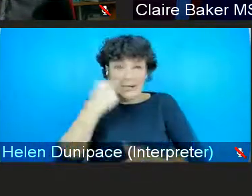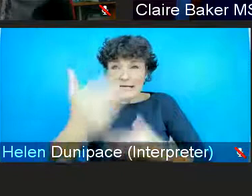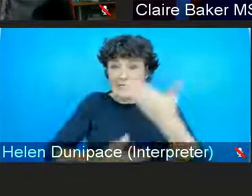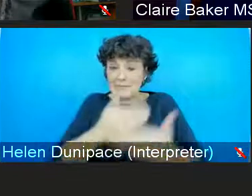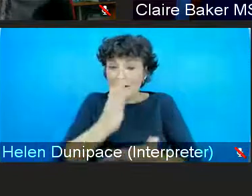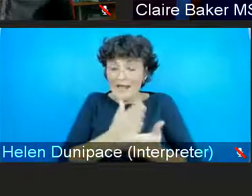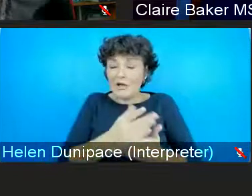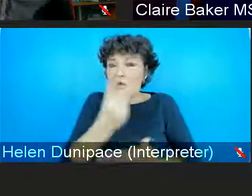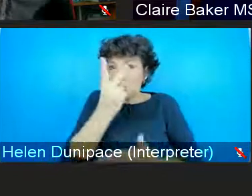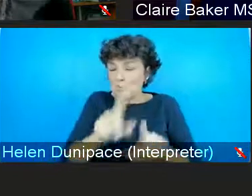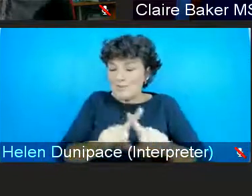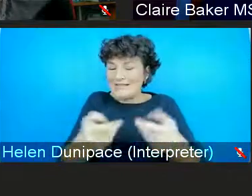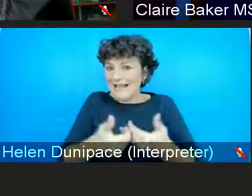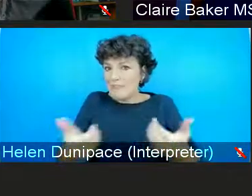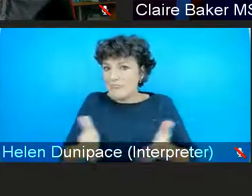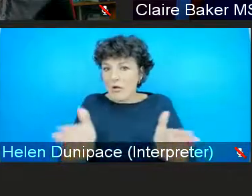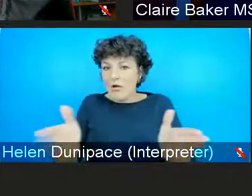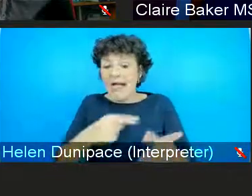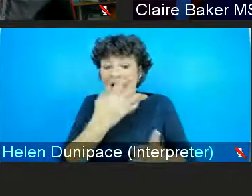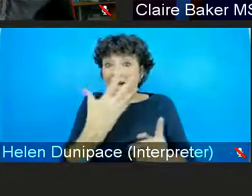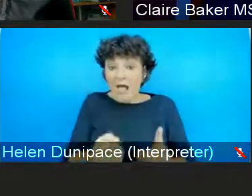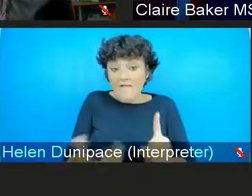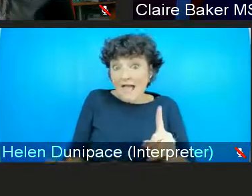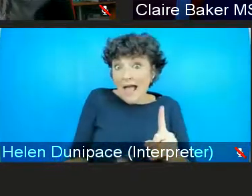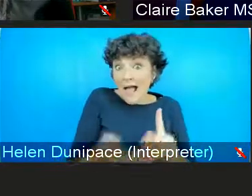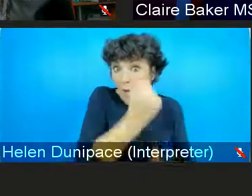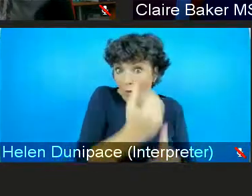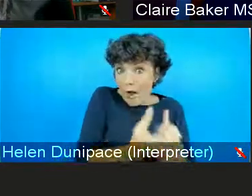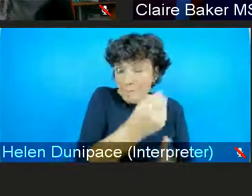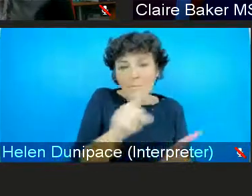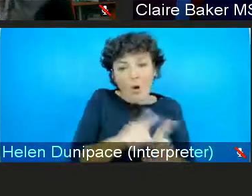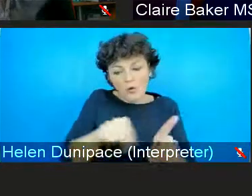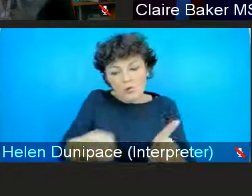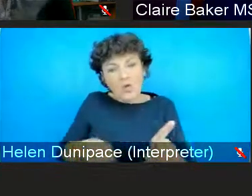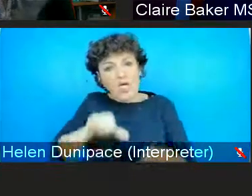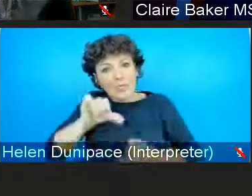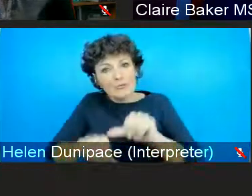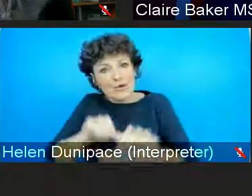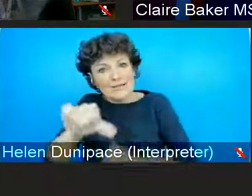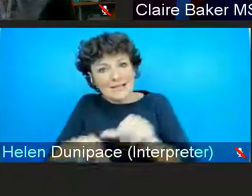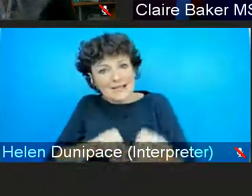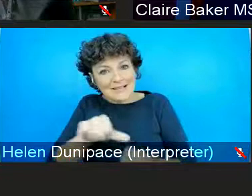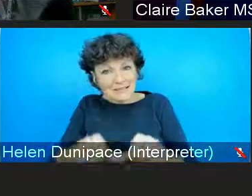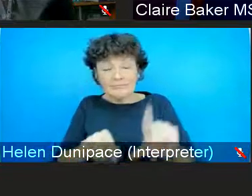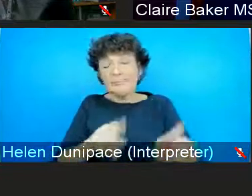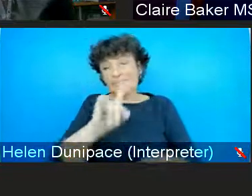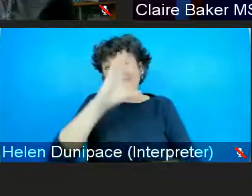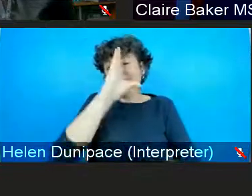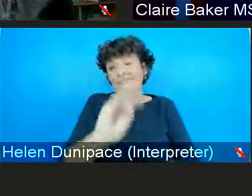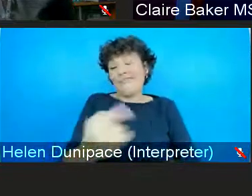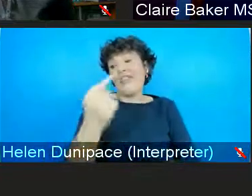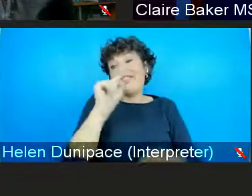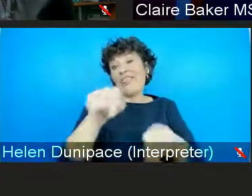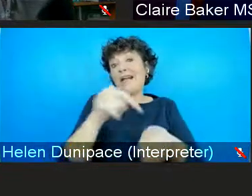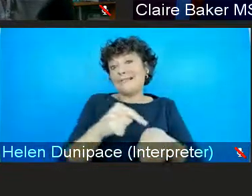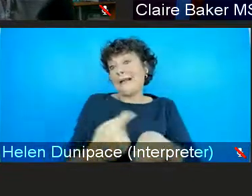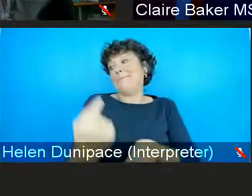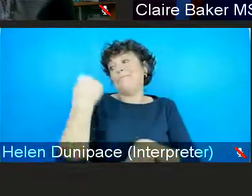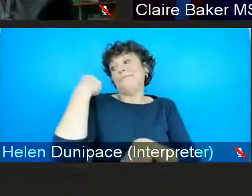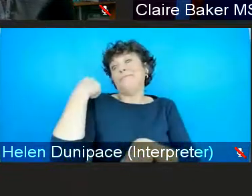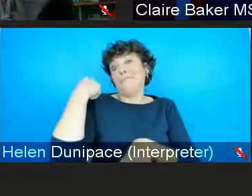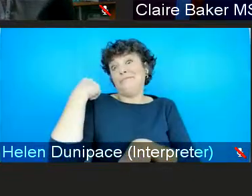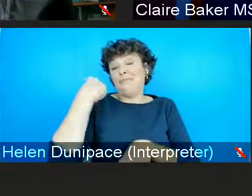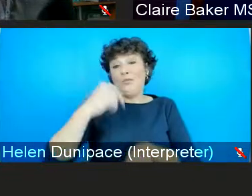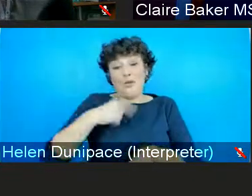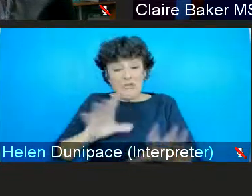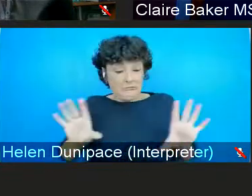process. So when we were doing the work of the Just Transition Commission, first of all, there is no widely agreed